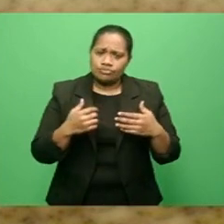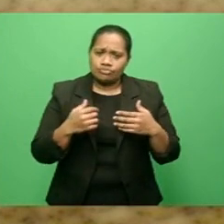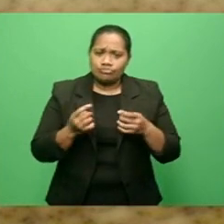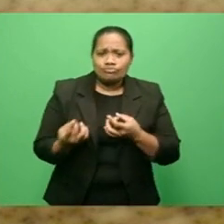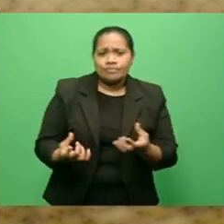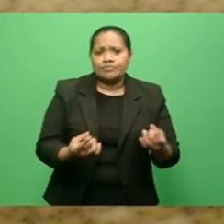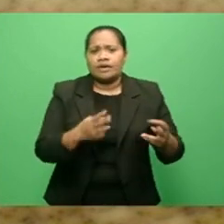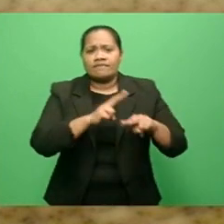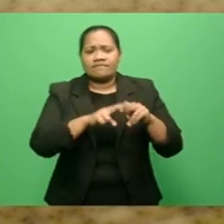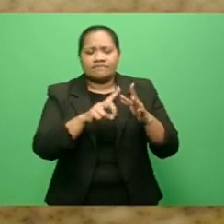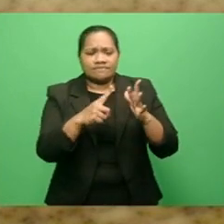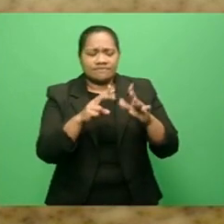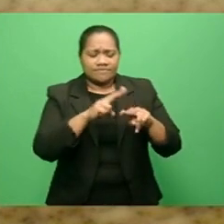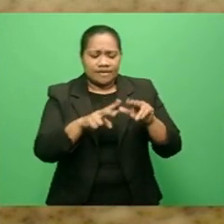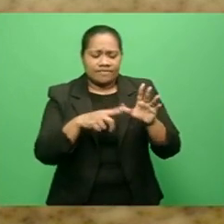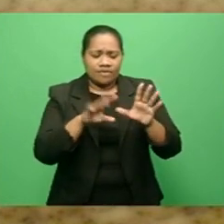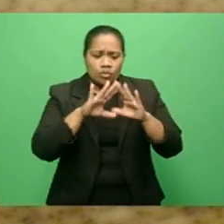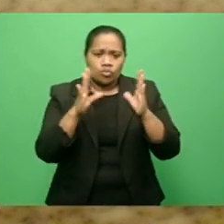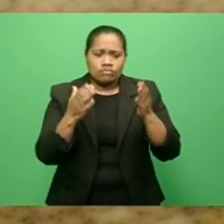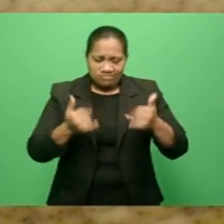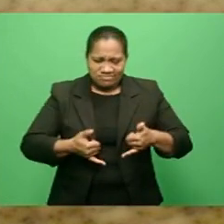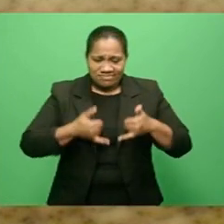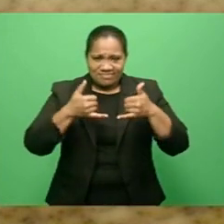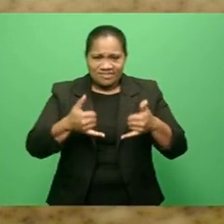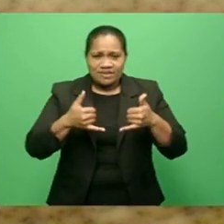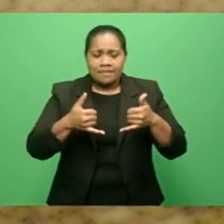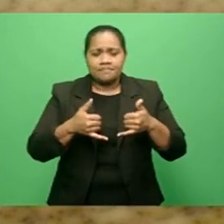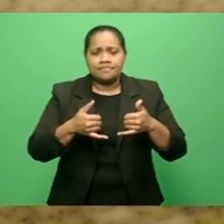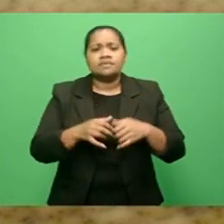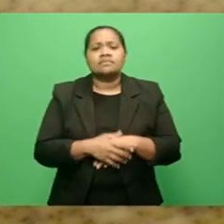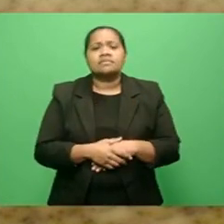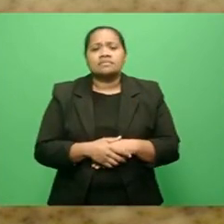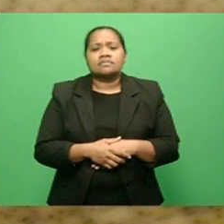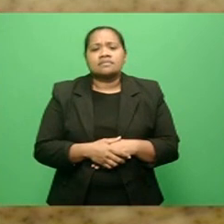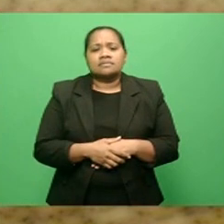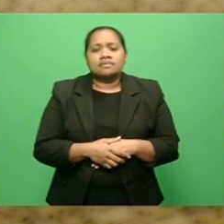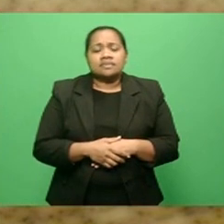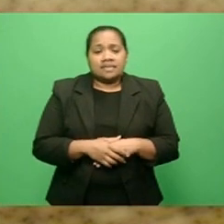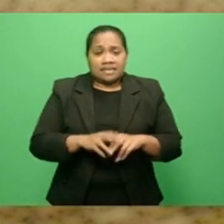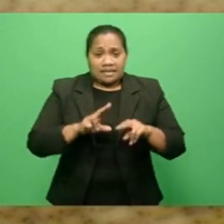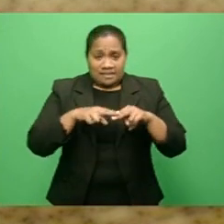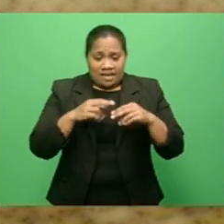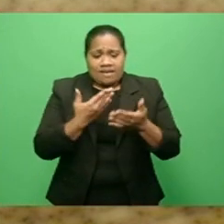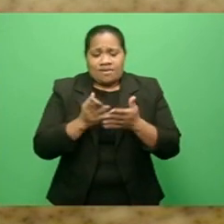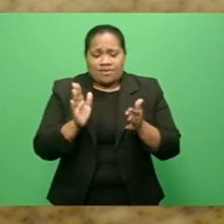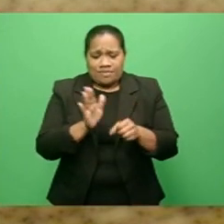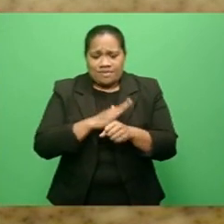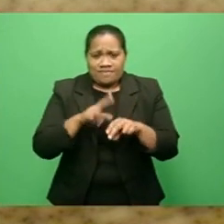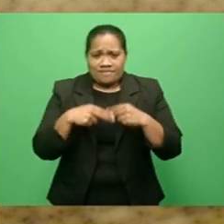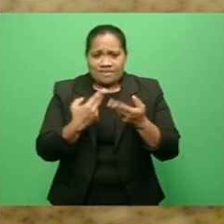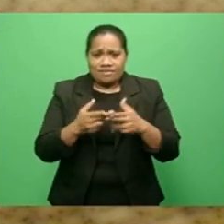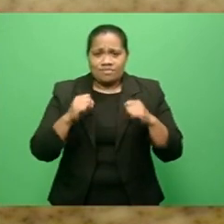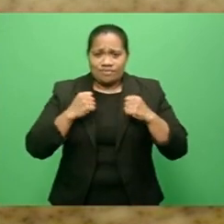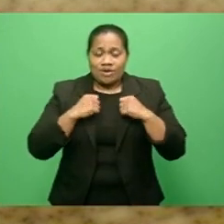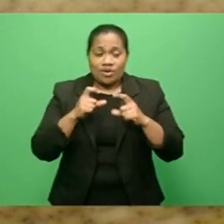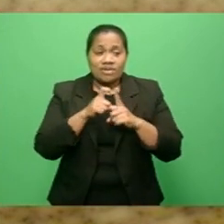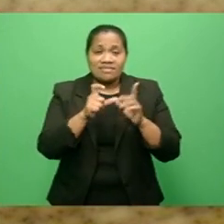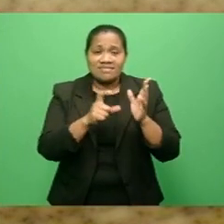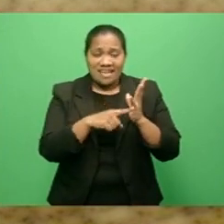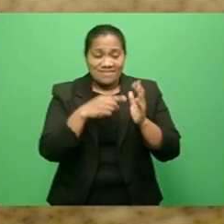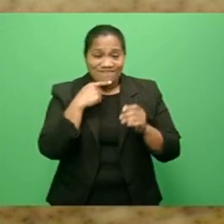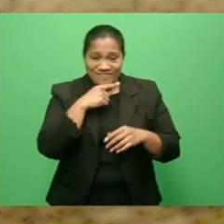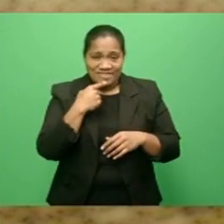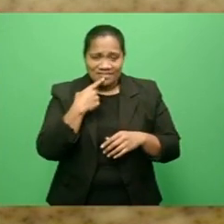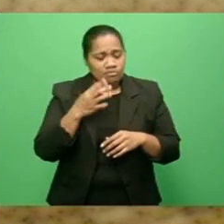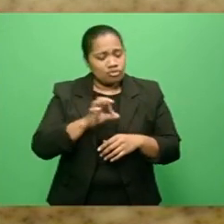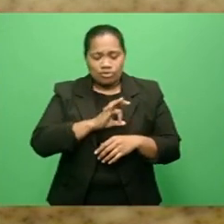Cup Qatar 2022 qualifiers. Out to make his family proud, Dunn says he will not rest until he puts on the white jersey